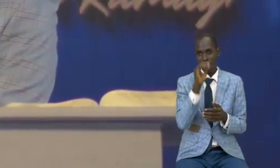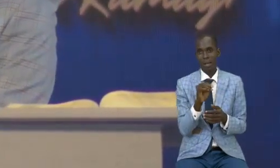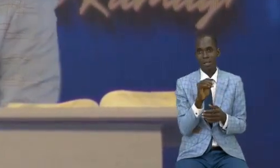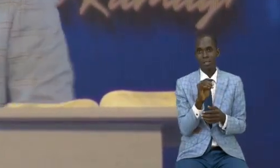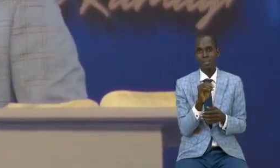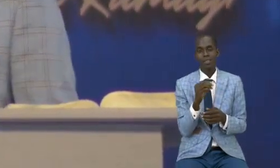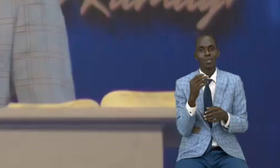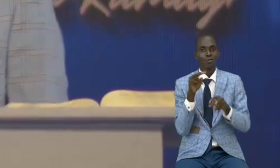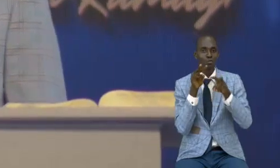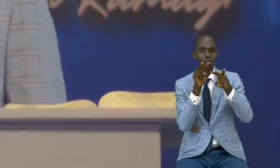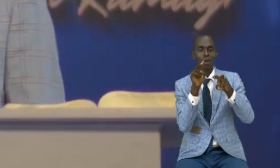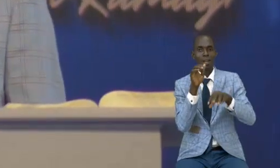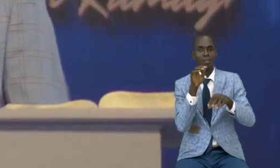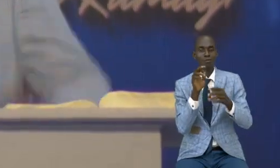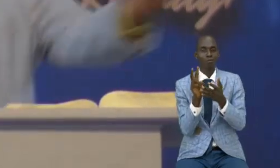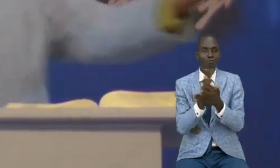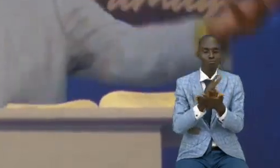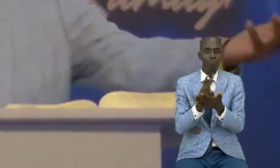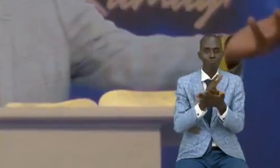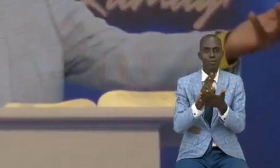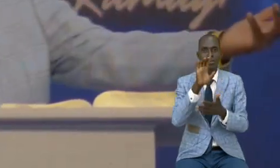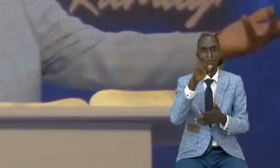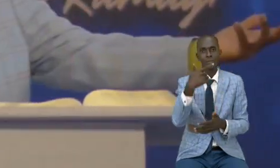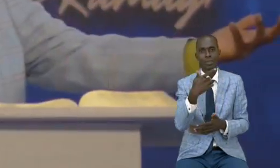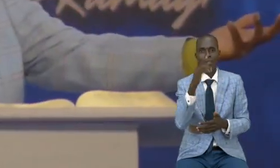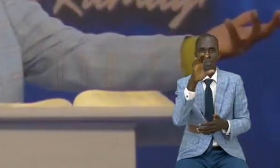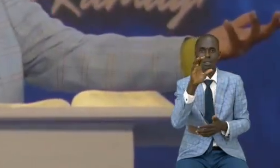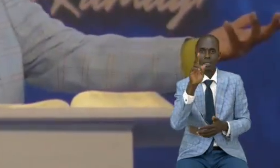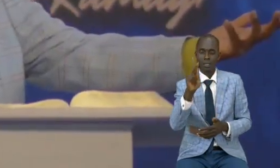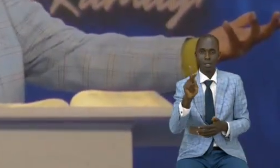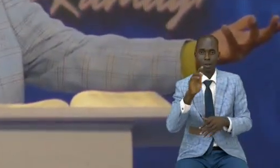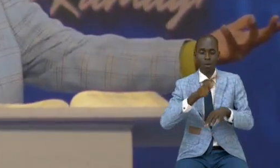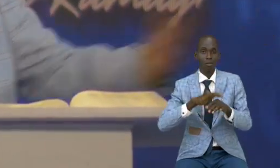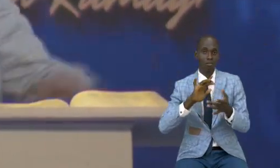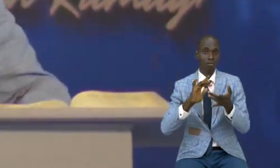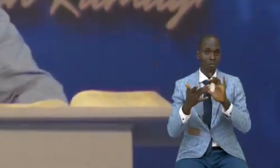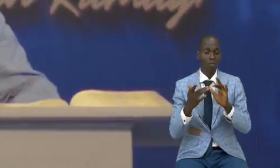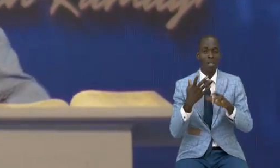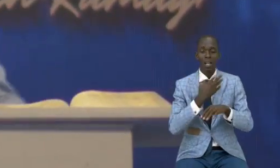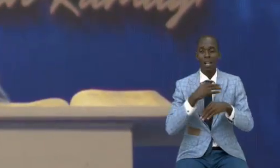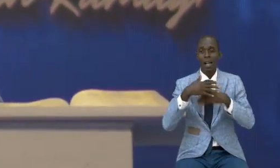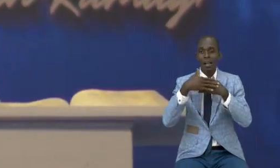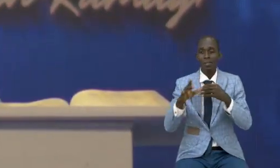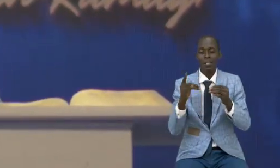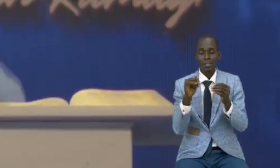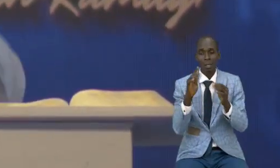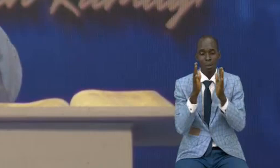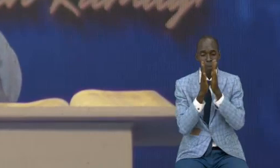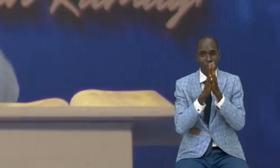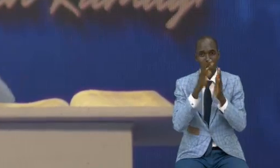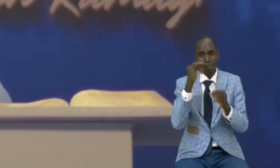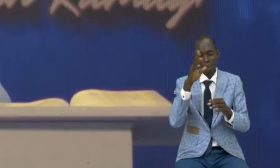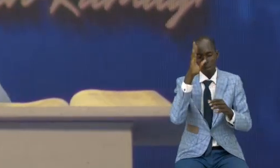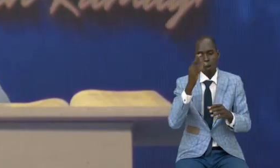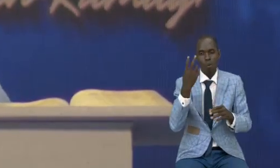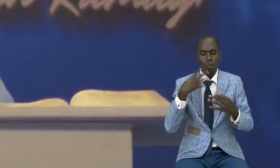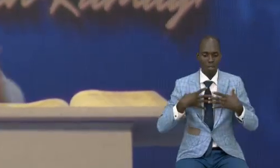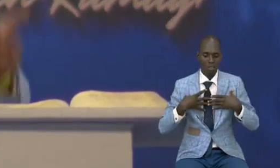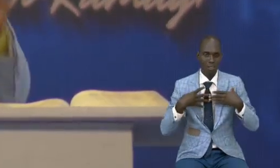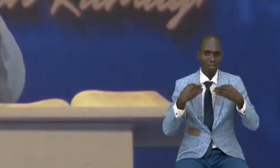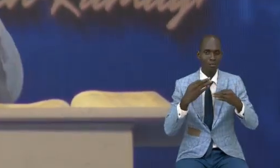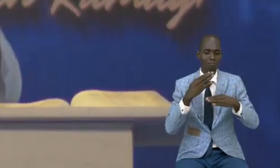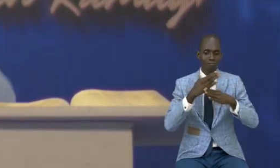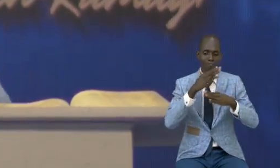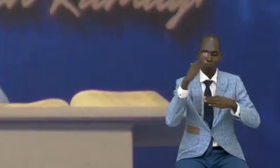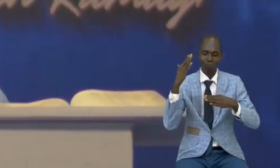GCK online, and after the prayer, he was healed completely. He